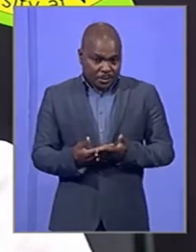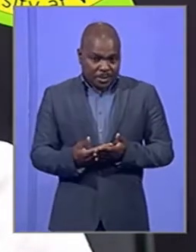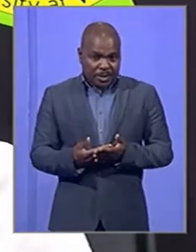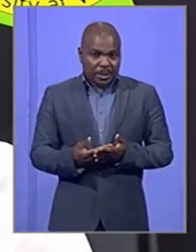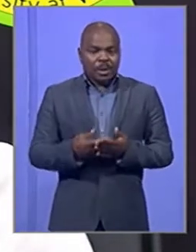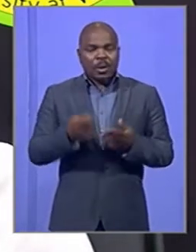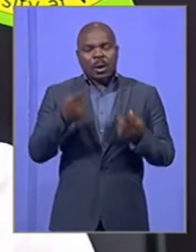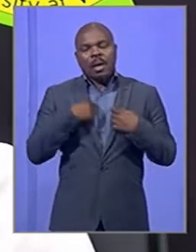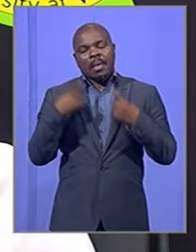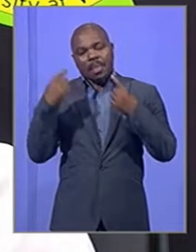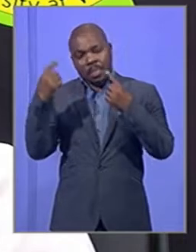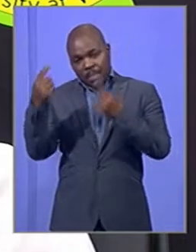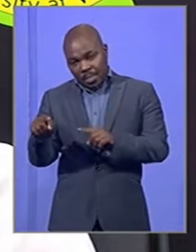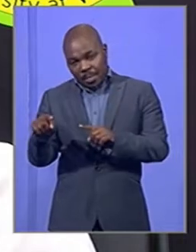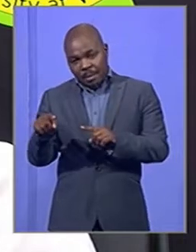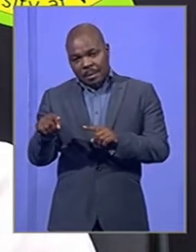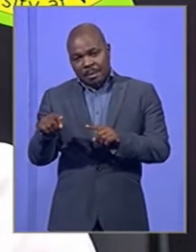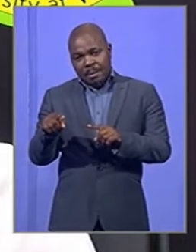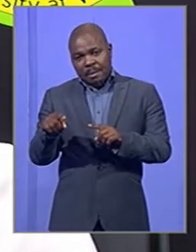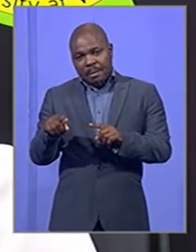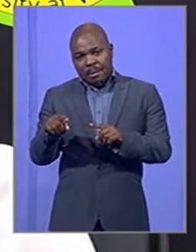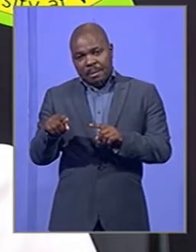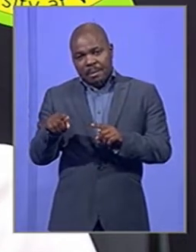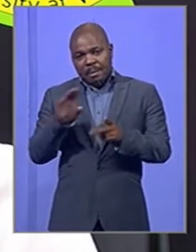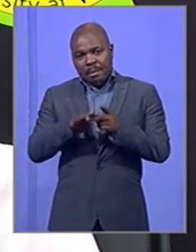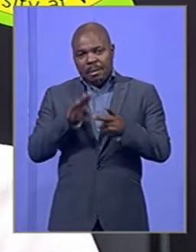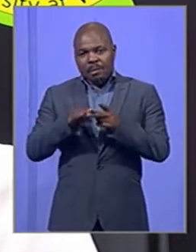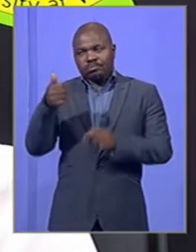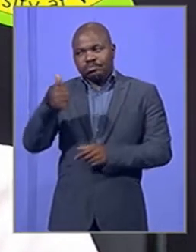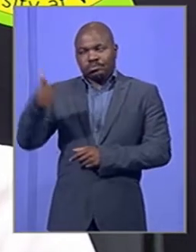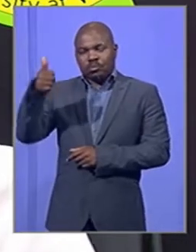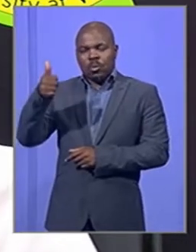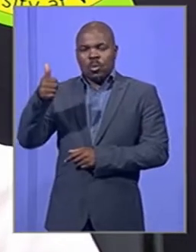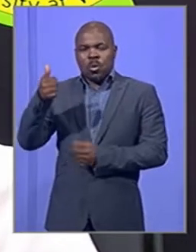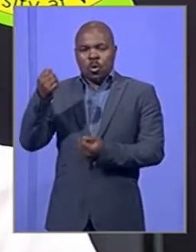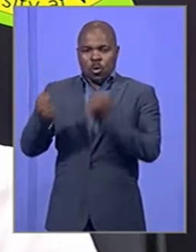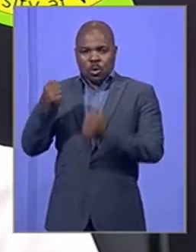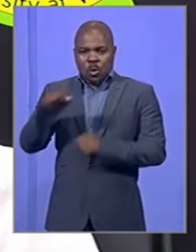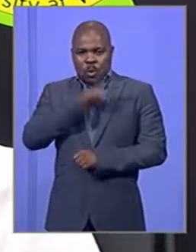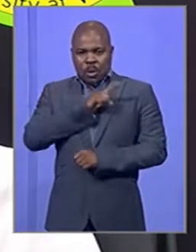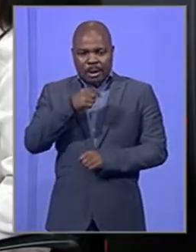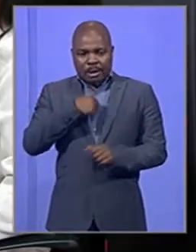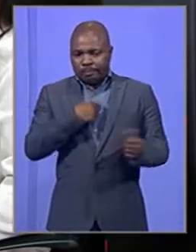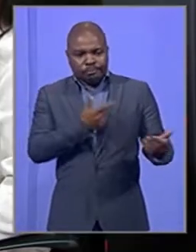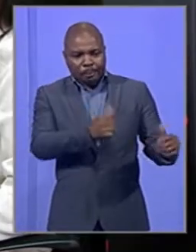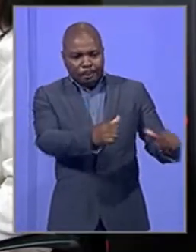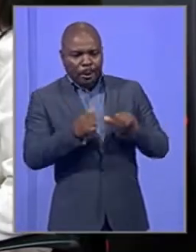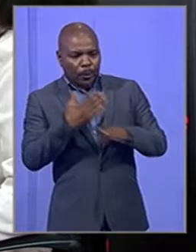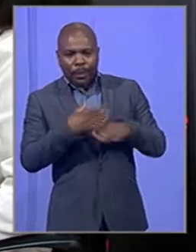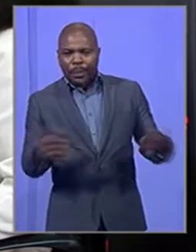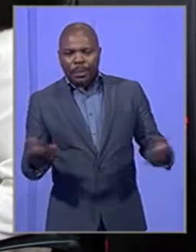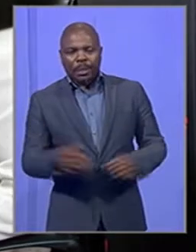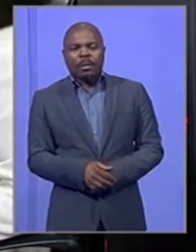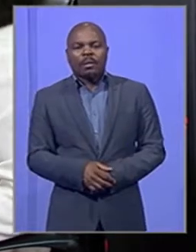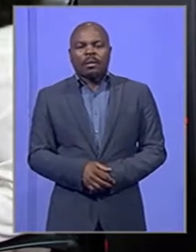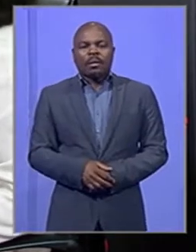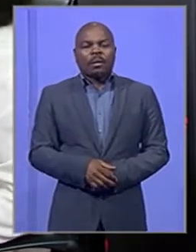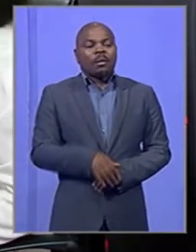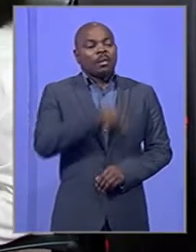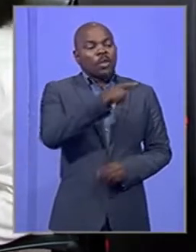We went to the sheriff because we were not being reinstated. Mekgatlo ya basebetsi e